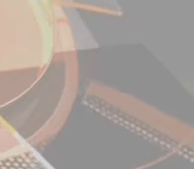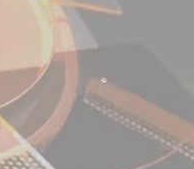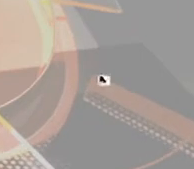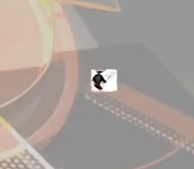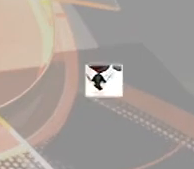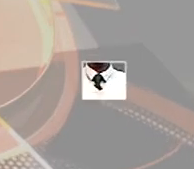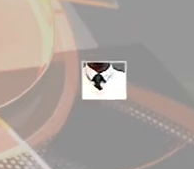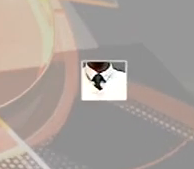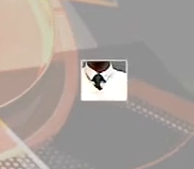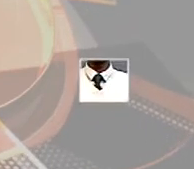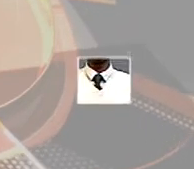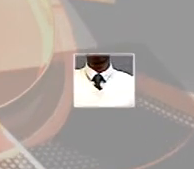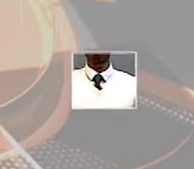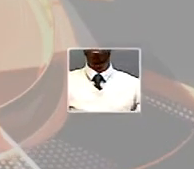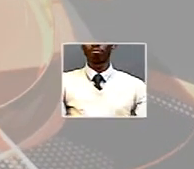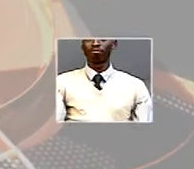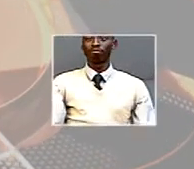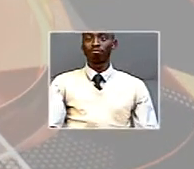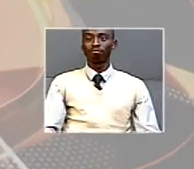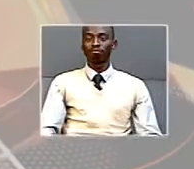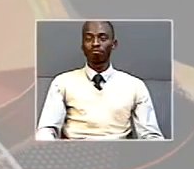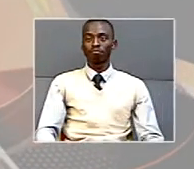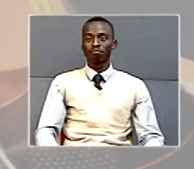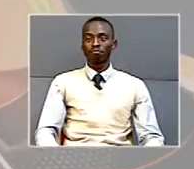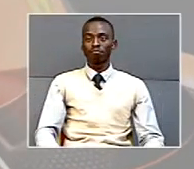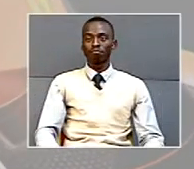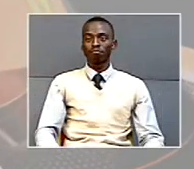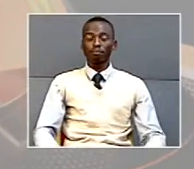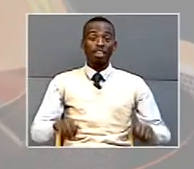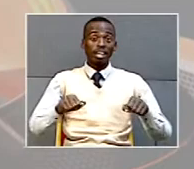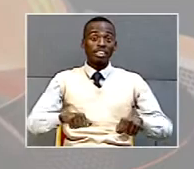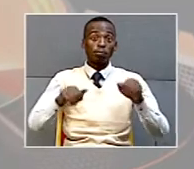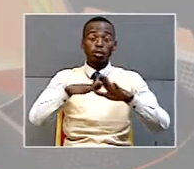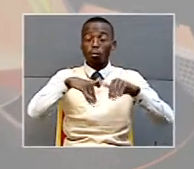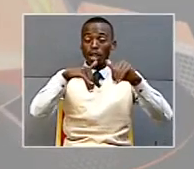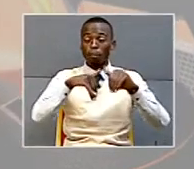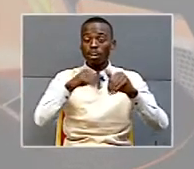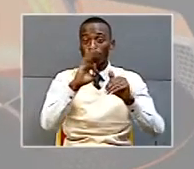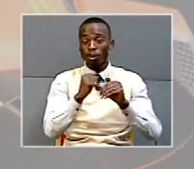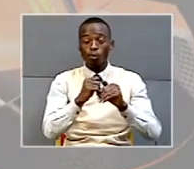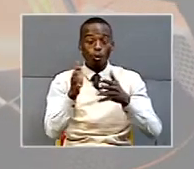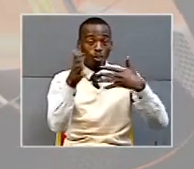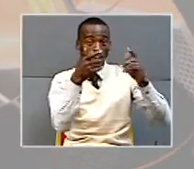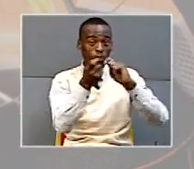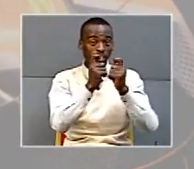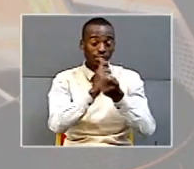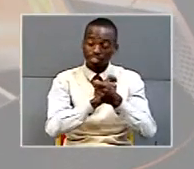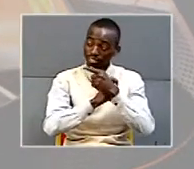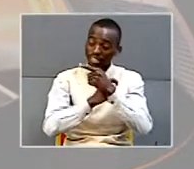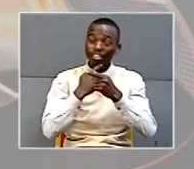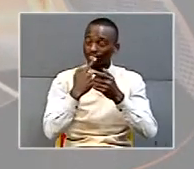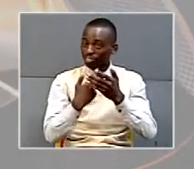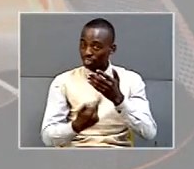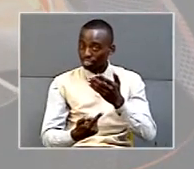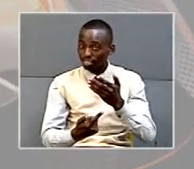fragile ecosystem zones of the country. The chairperson Parliamentary Forum on Climate Change, Lawrence